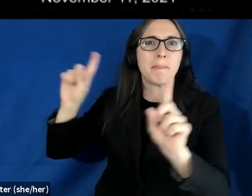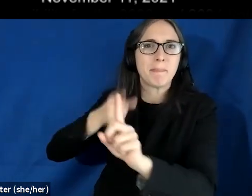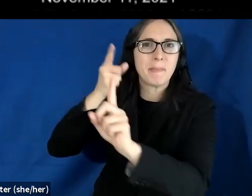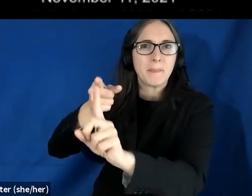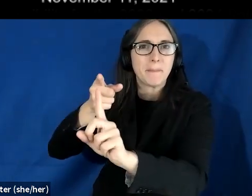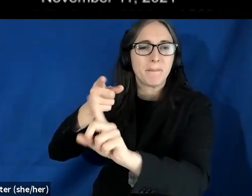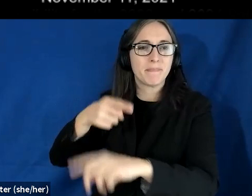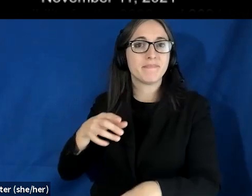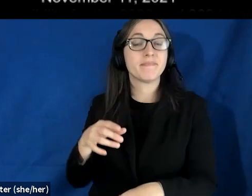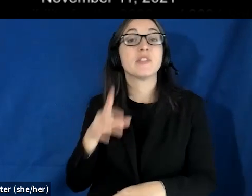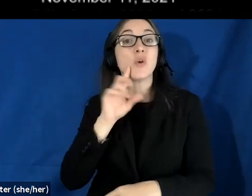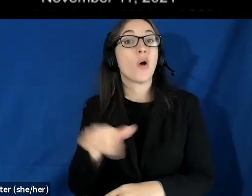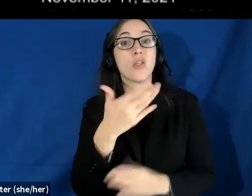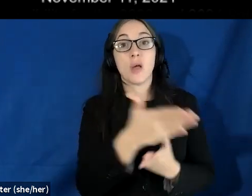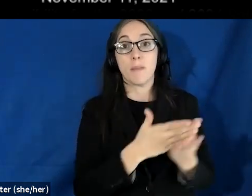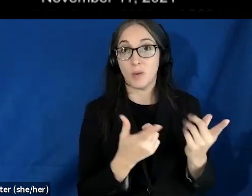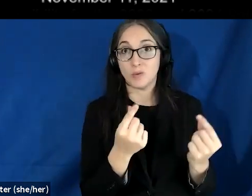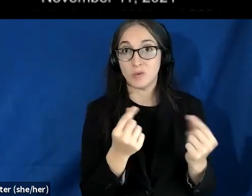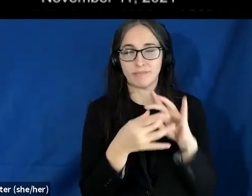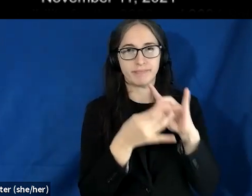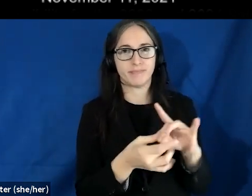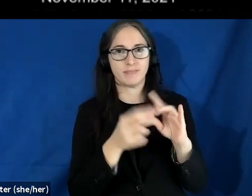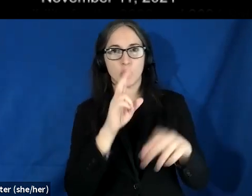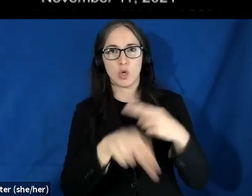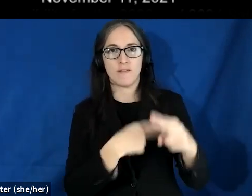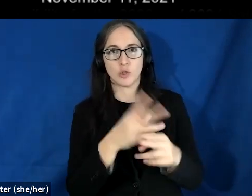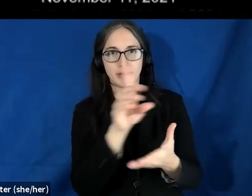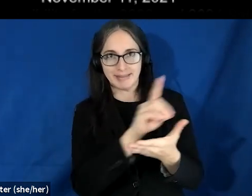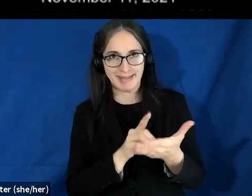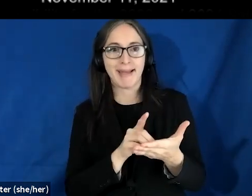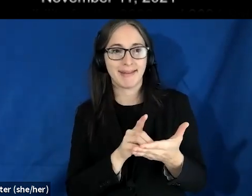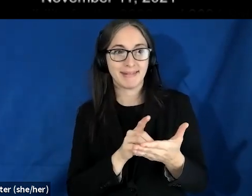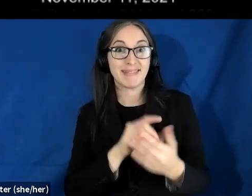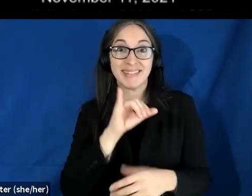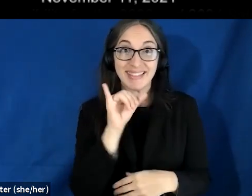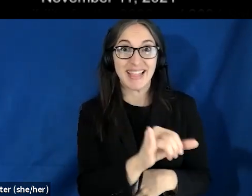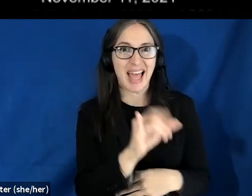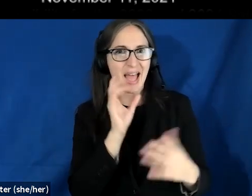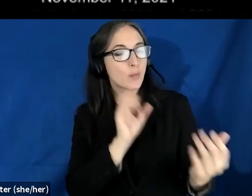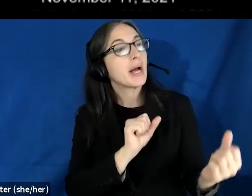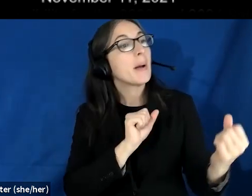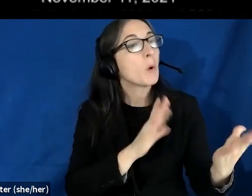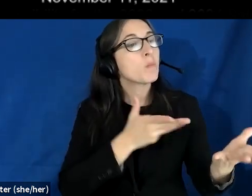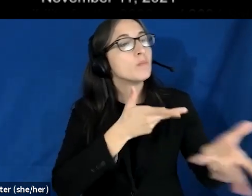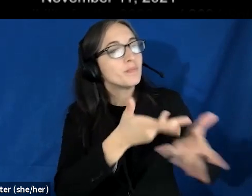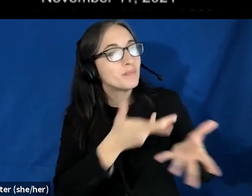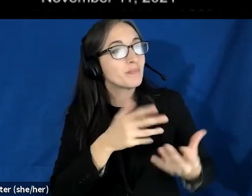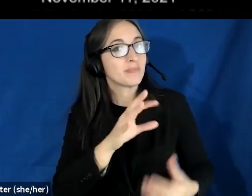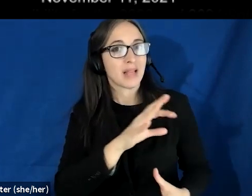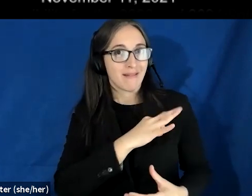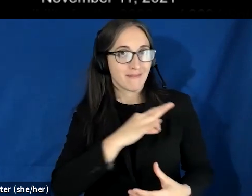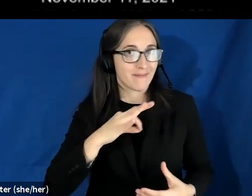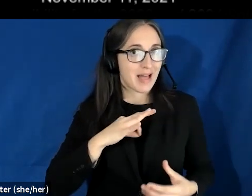half of what we do has to do with universal design. And that's when we're talking to faculty and staff and institutions,